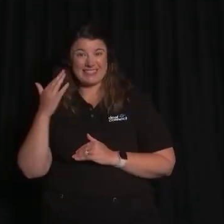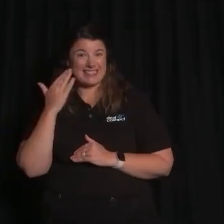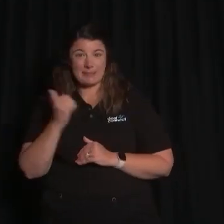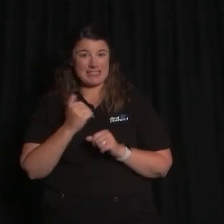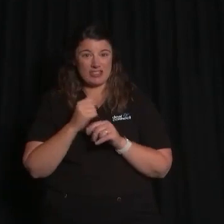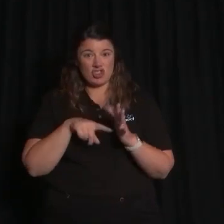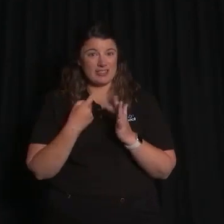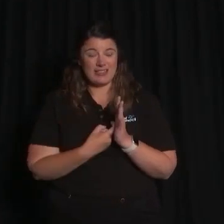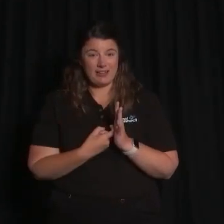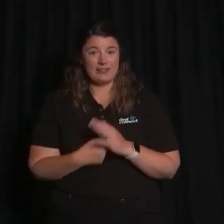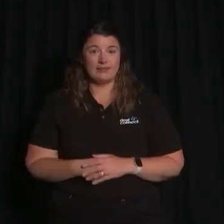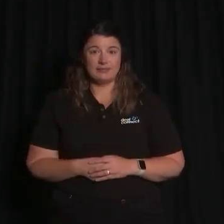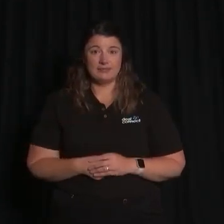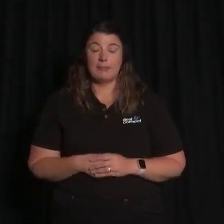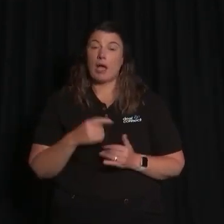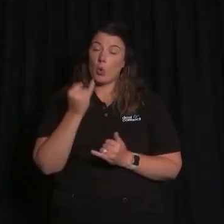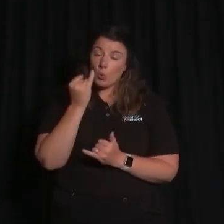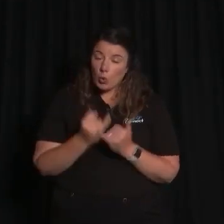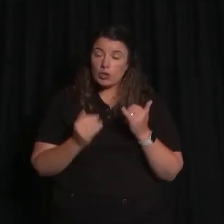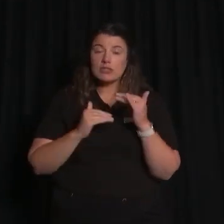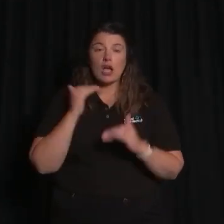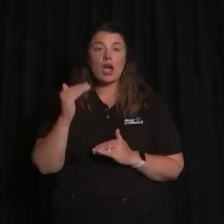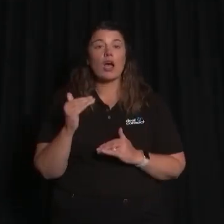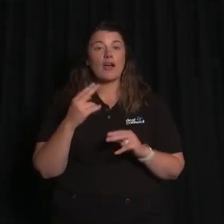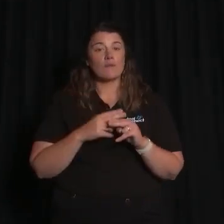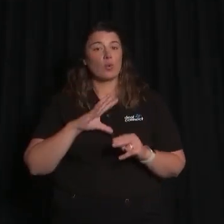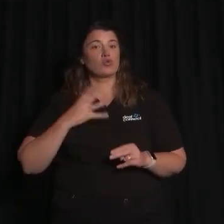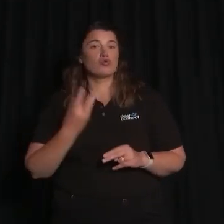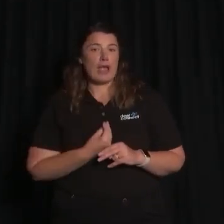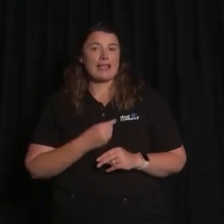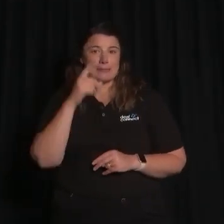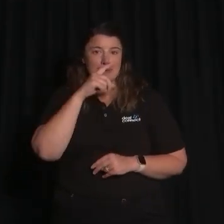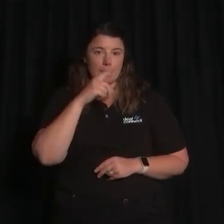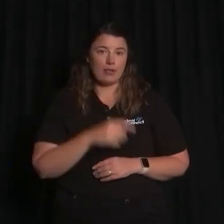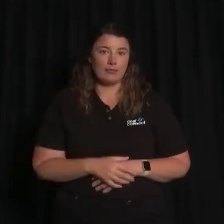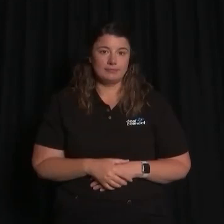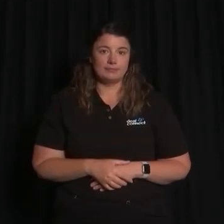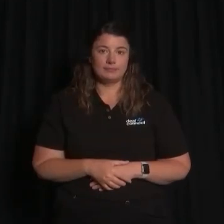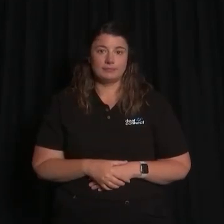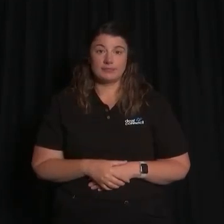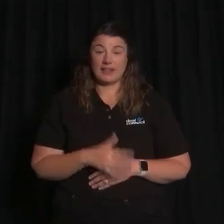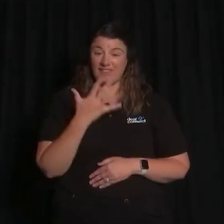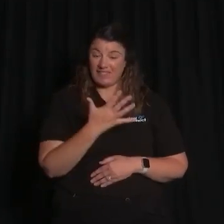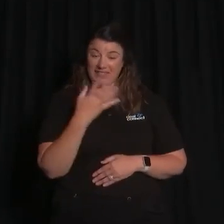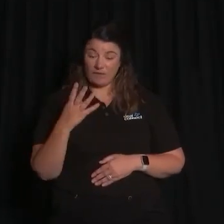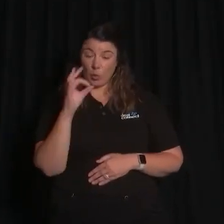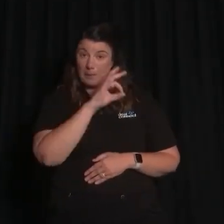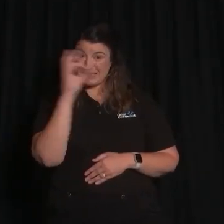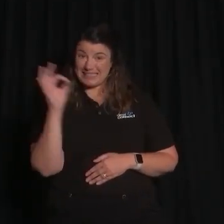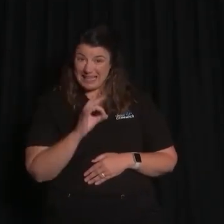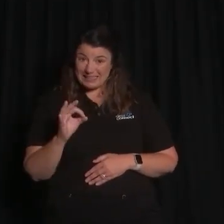is impacted. But it is especially high among trans and gender diverse people. That